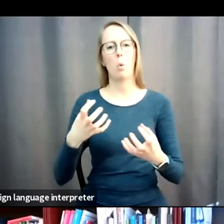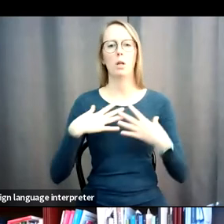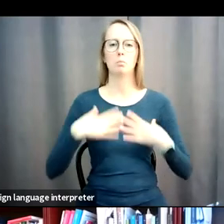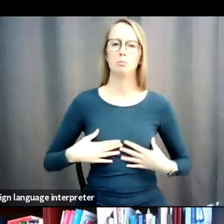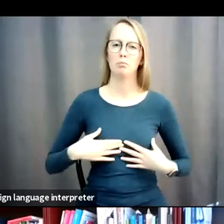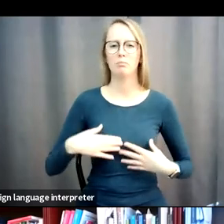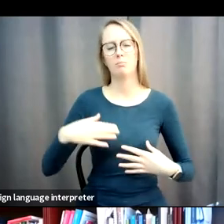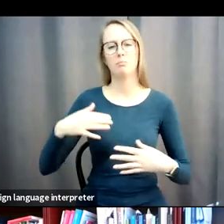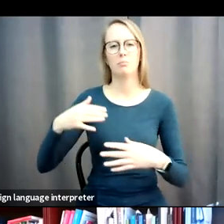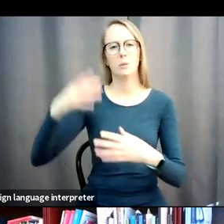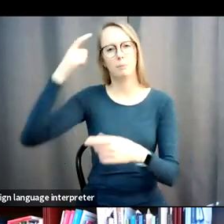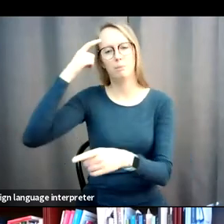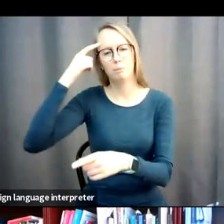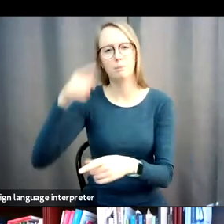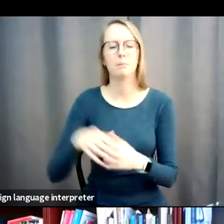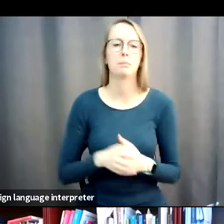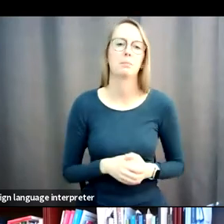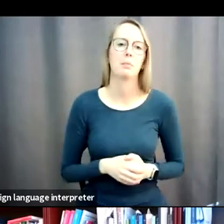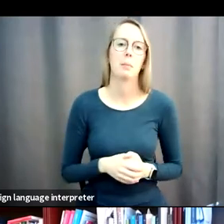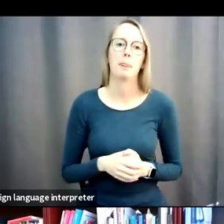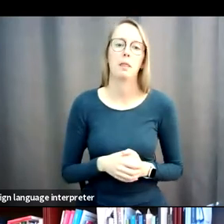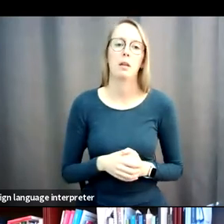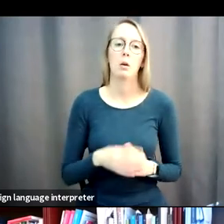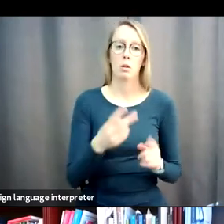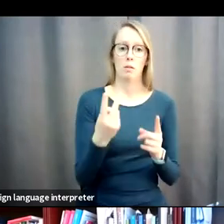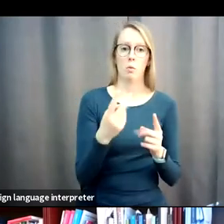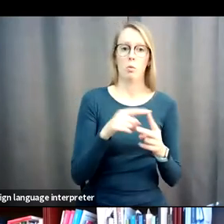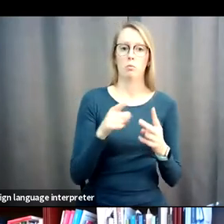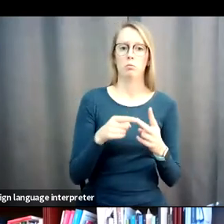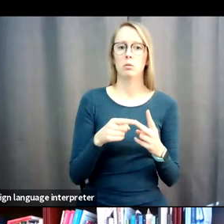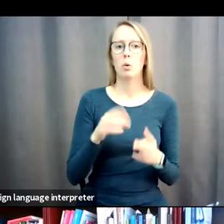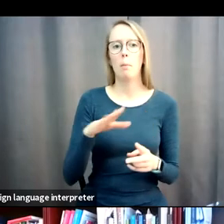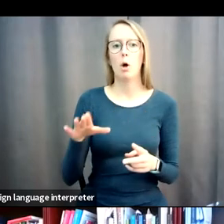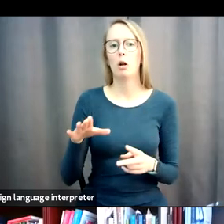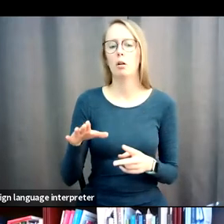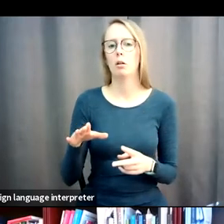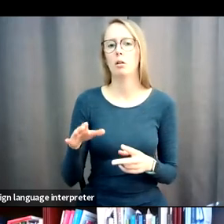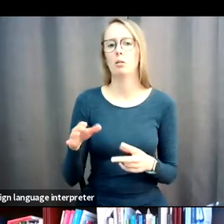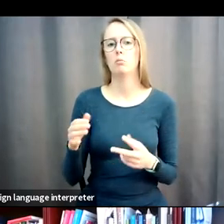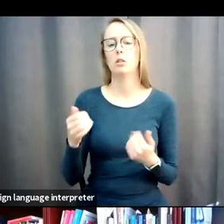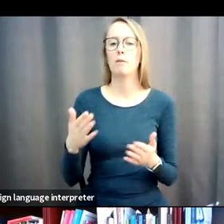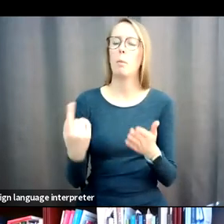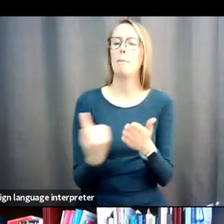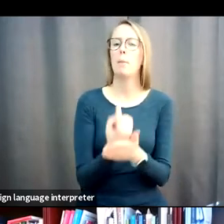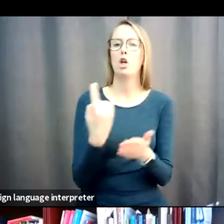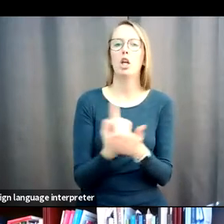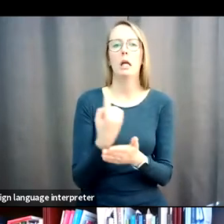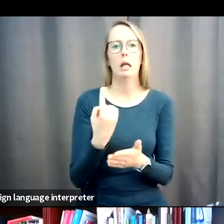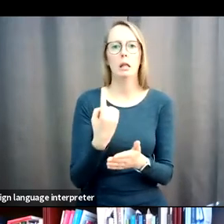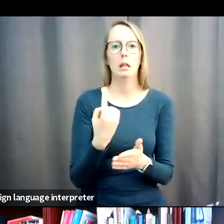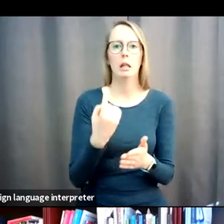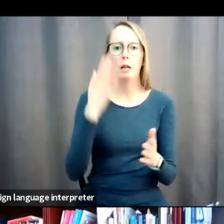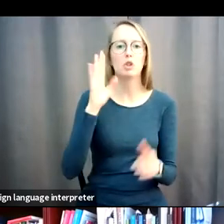In its second paragraph, it says that for this purpose, the child shall in particular be provided the opportunity to be heard in